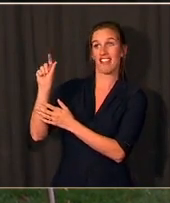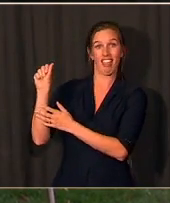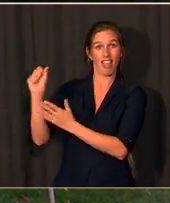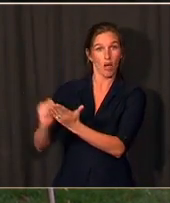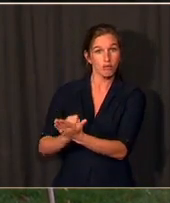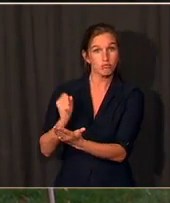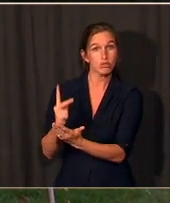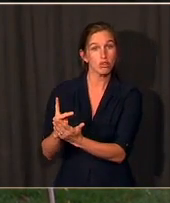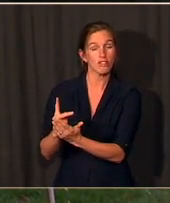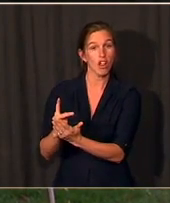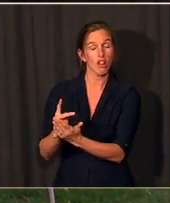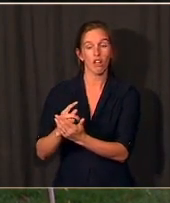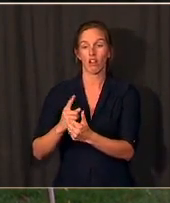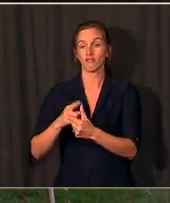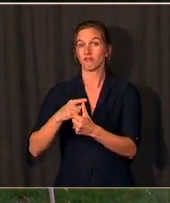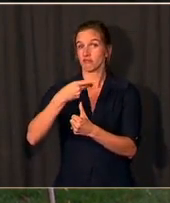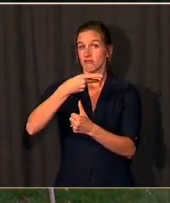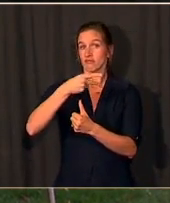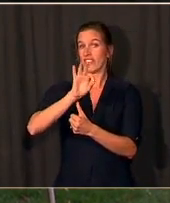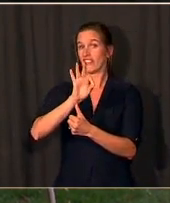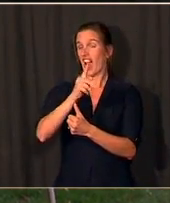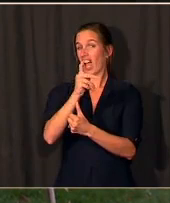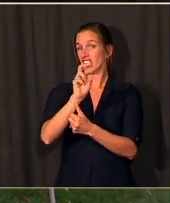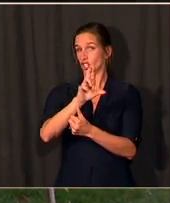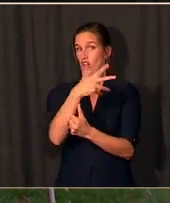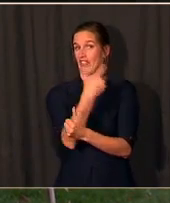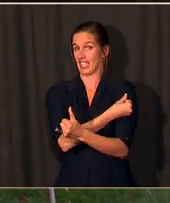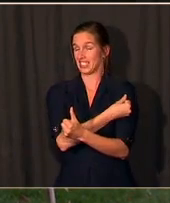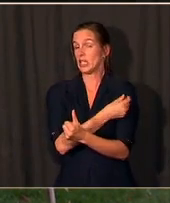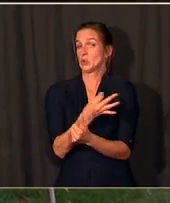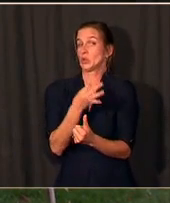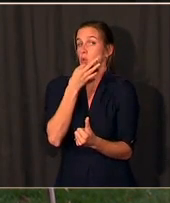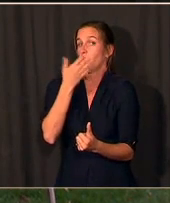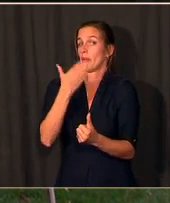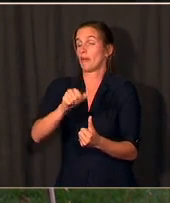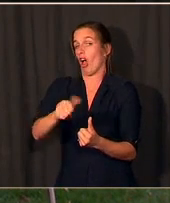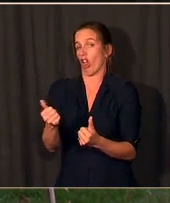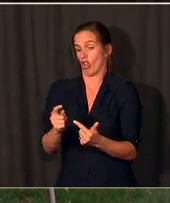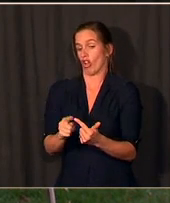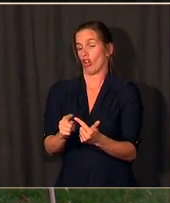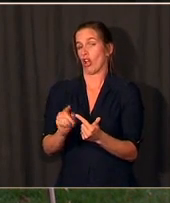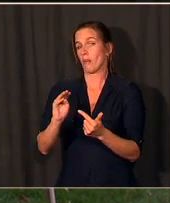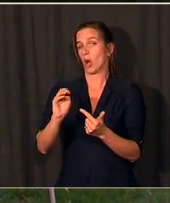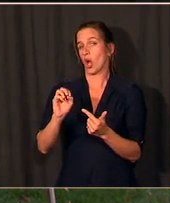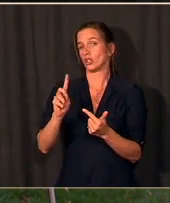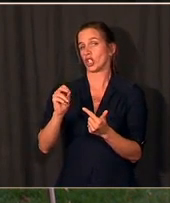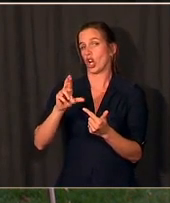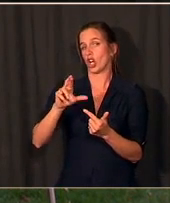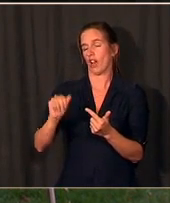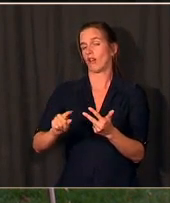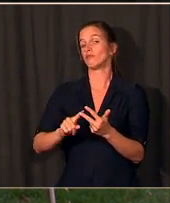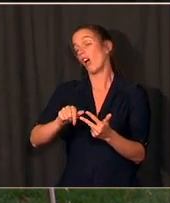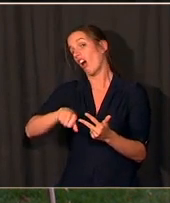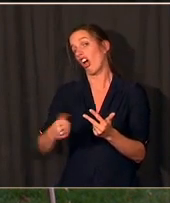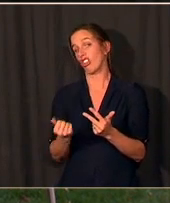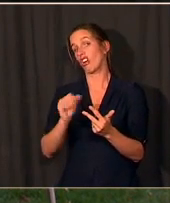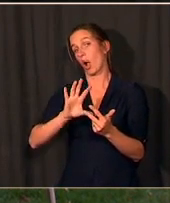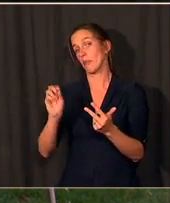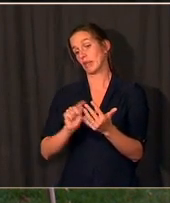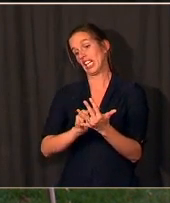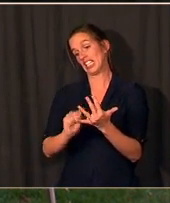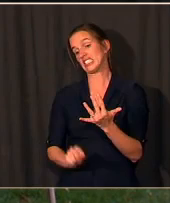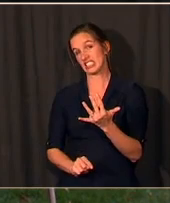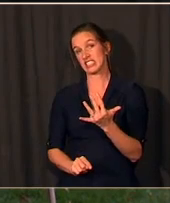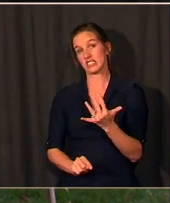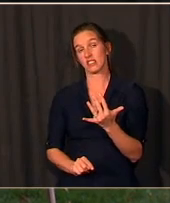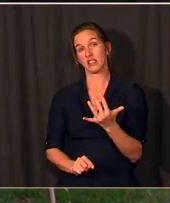vaccine and perhaps very soon another vaccine that will be submitted by Moderna and even other companies that before